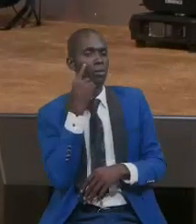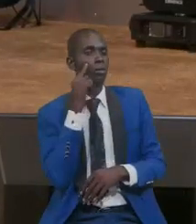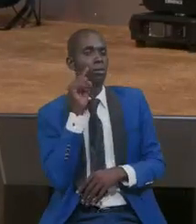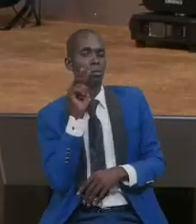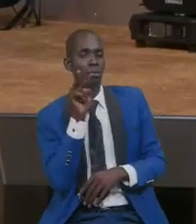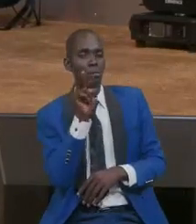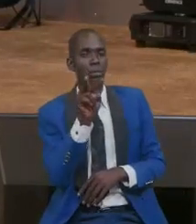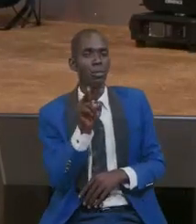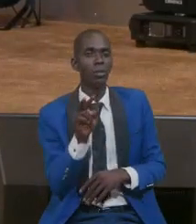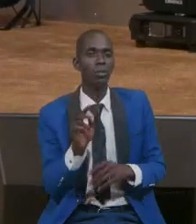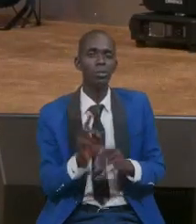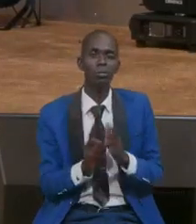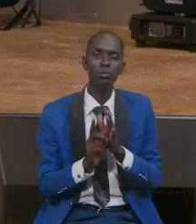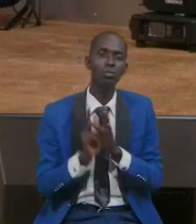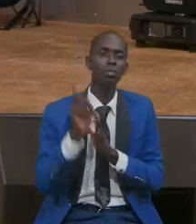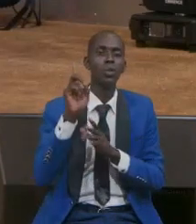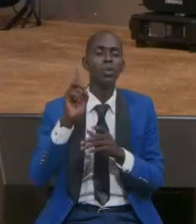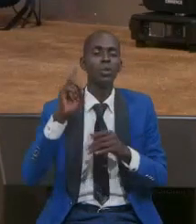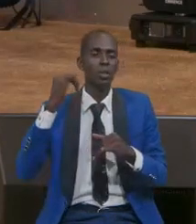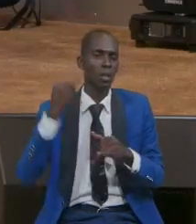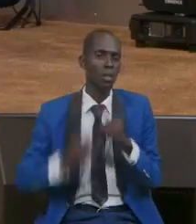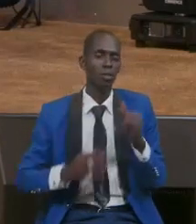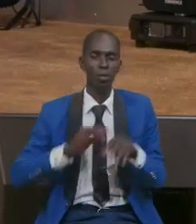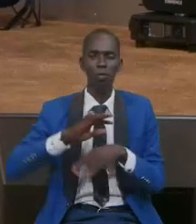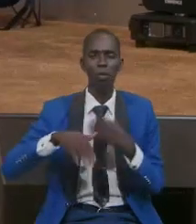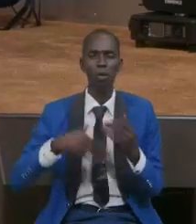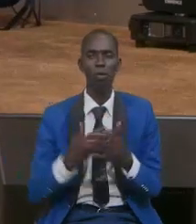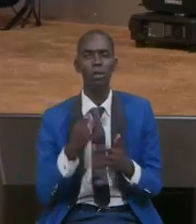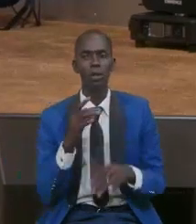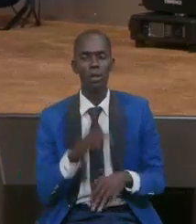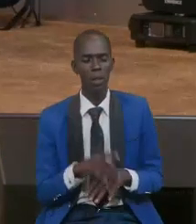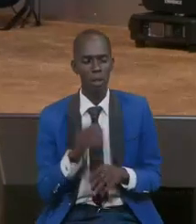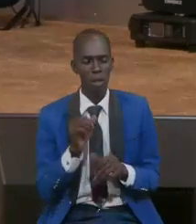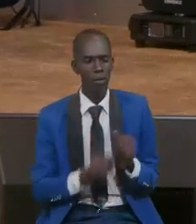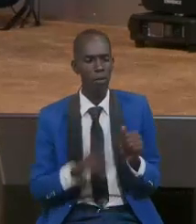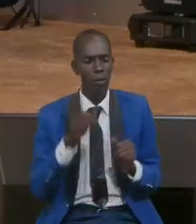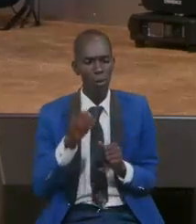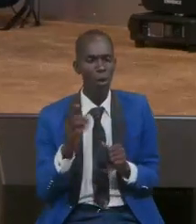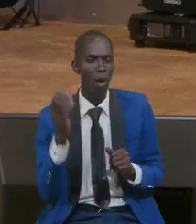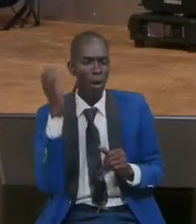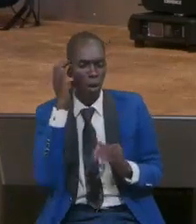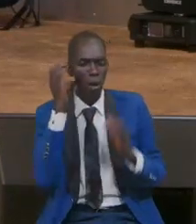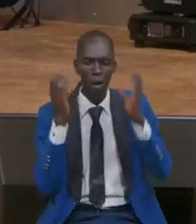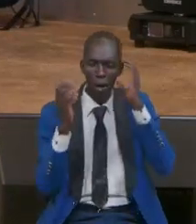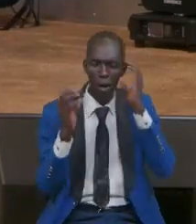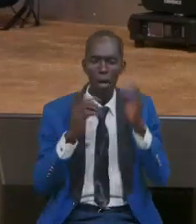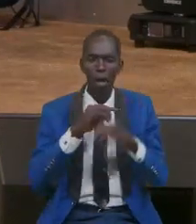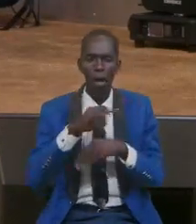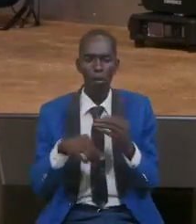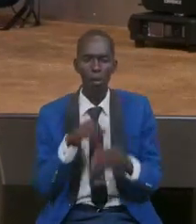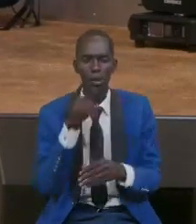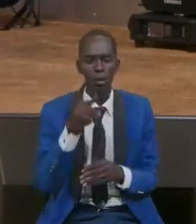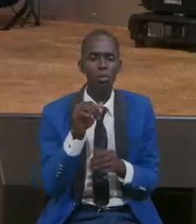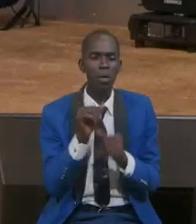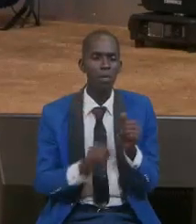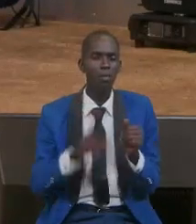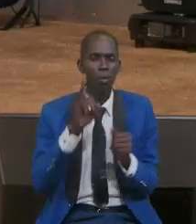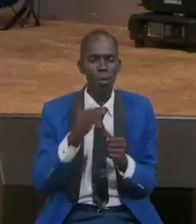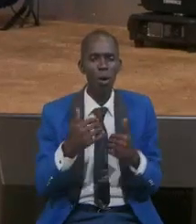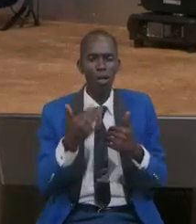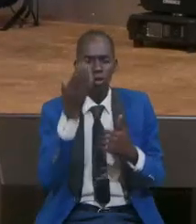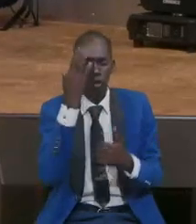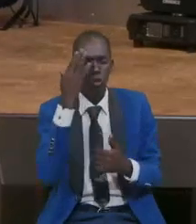the end of all the earth. Everybody had information about him. Everybody had knowledge